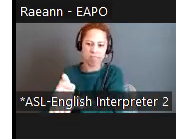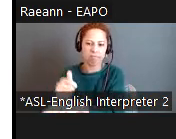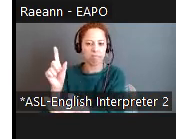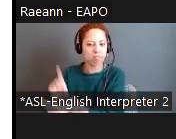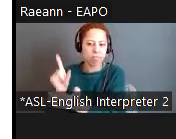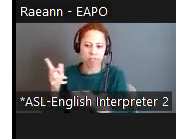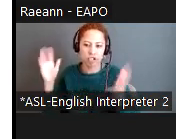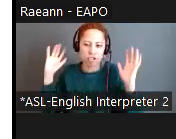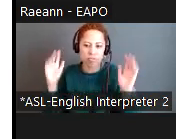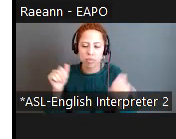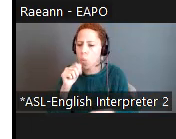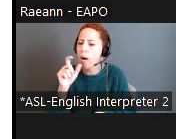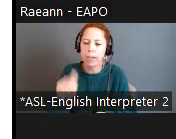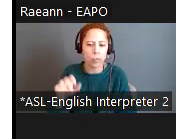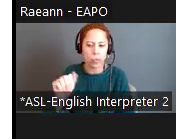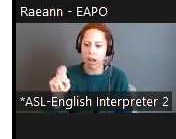to make an account in any way.